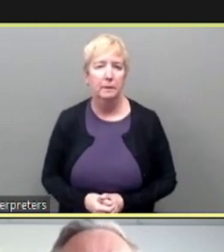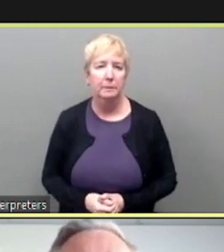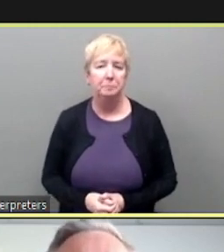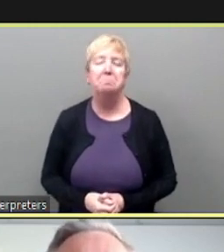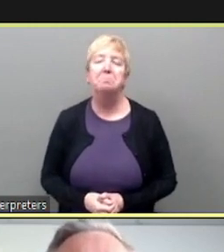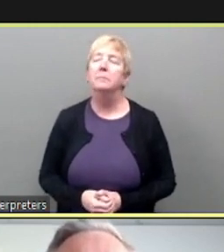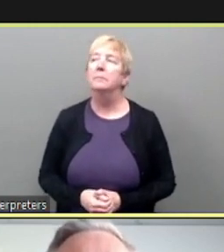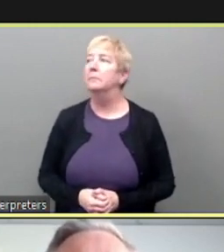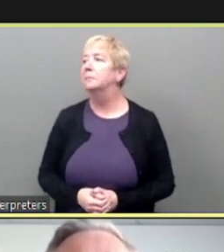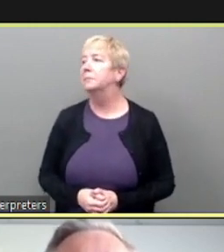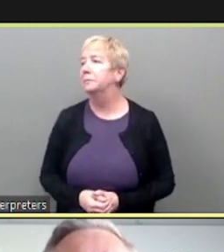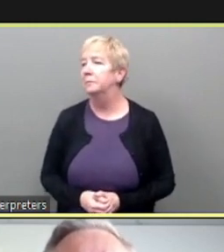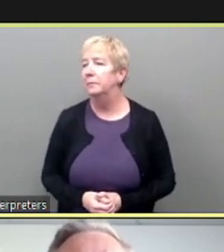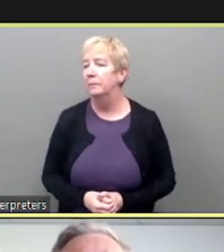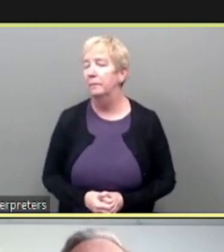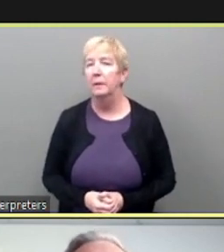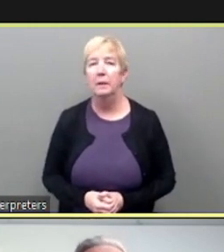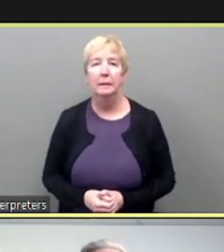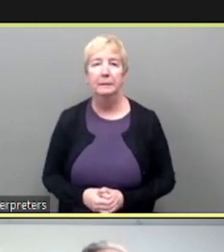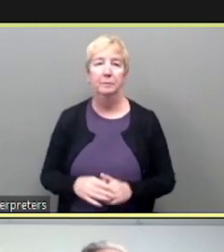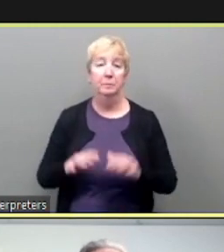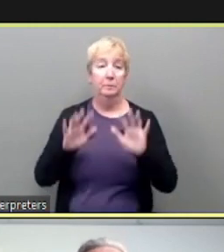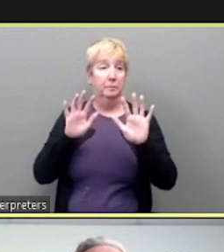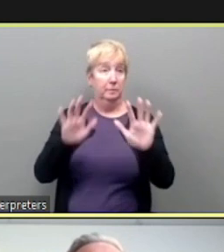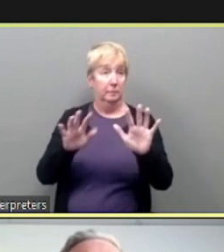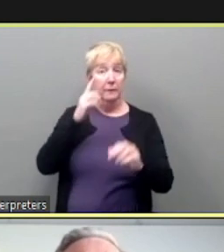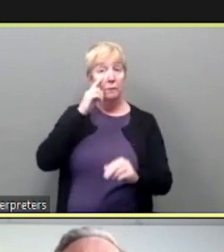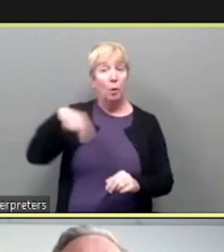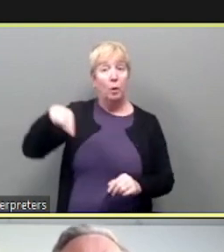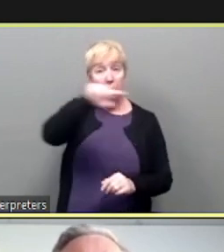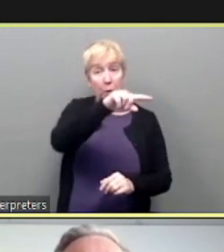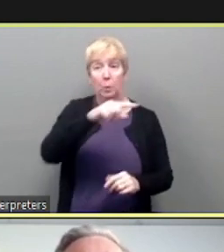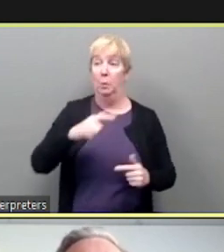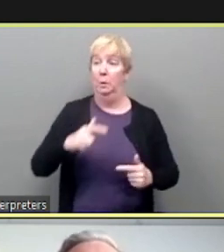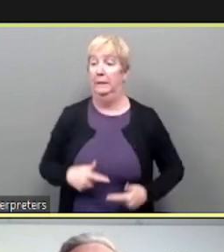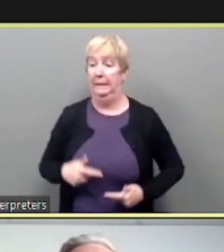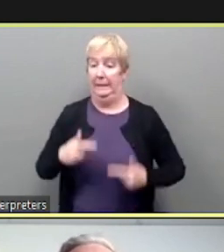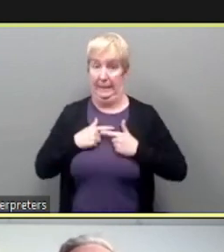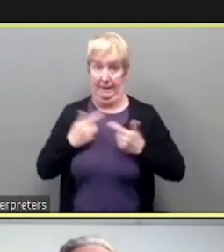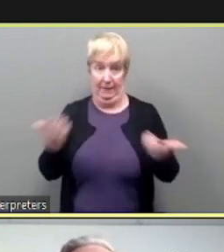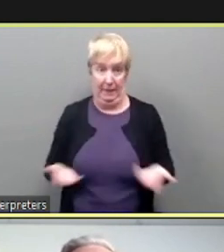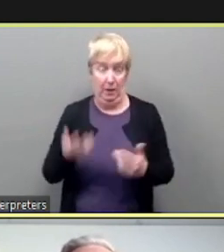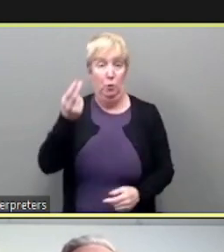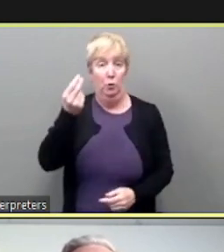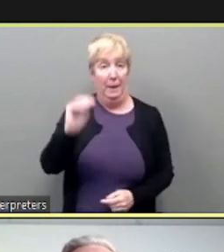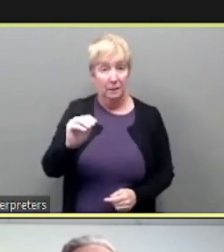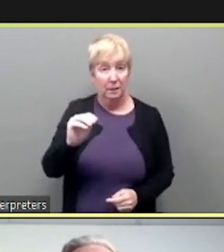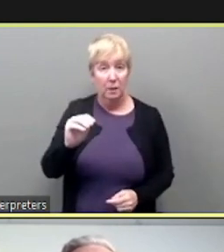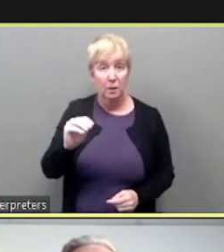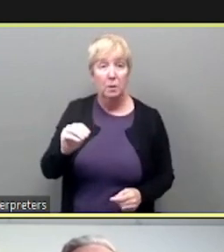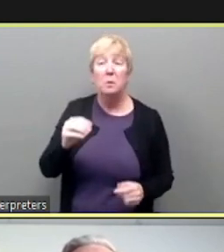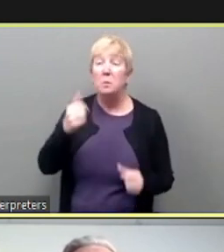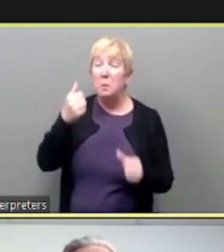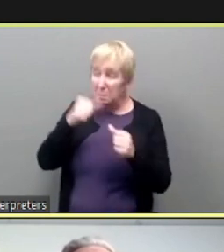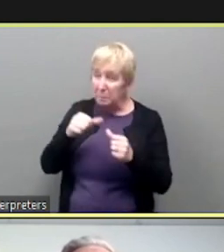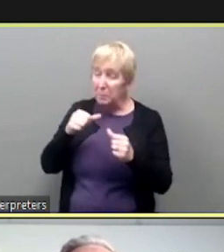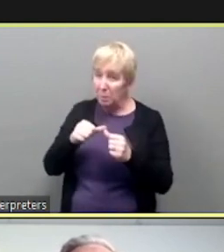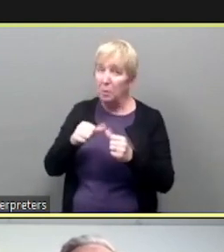to the folks who live here in New Mexico, I mean, we've had over 5,000 people